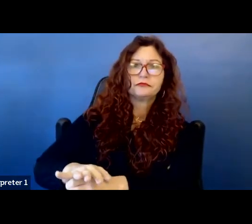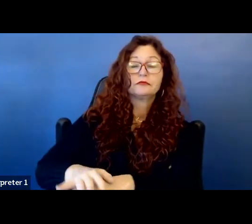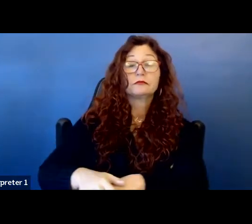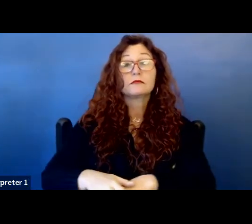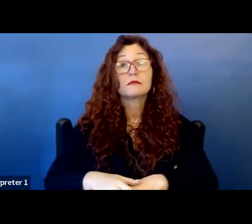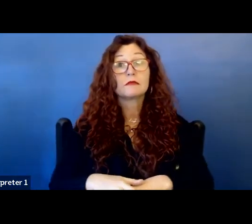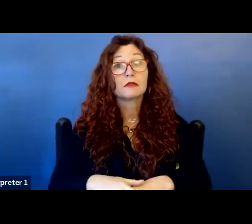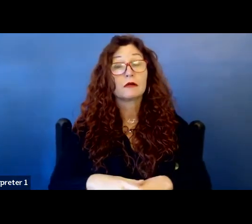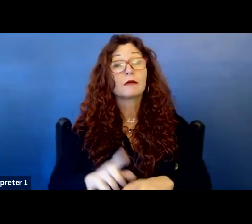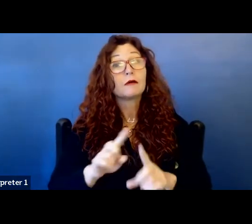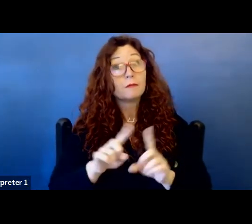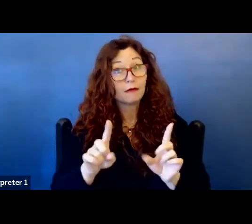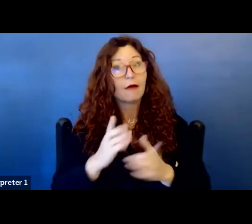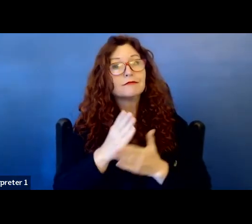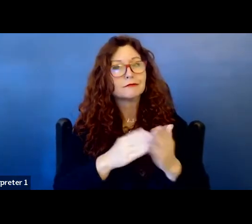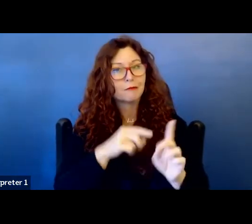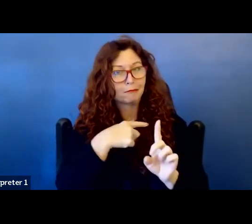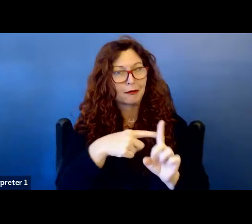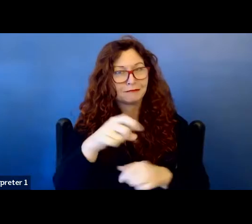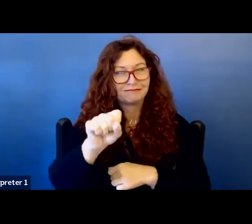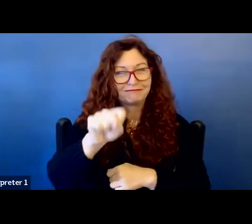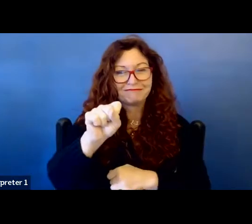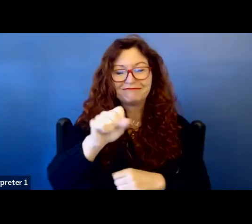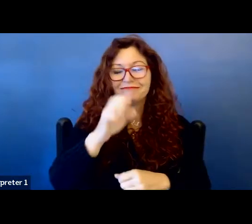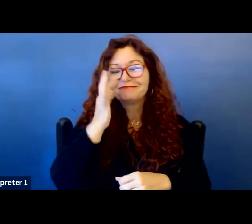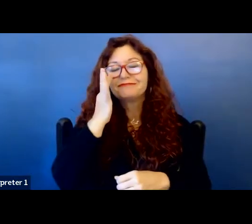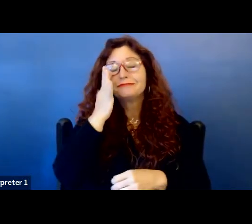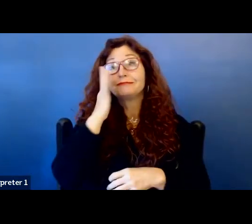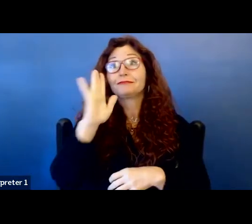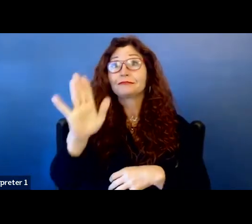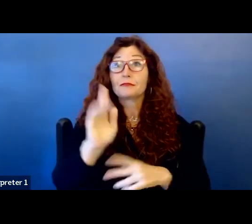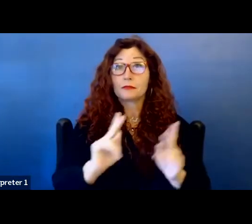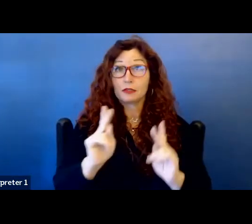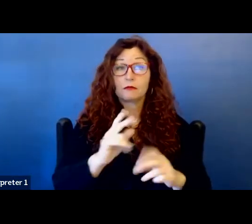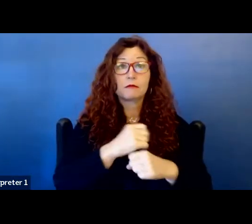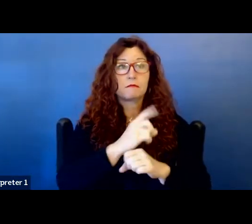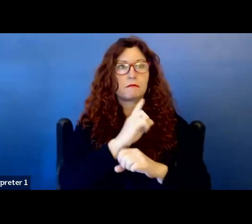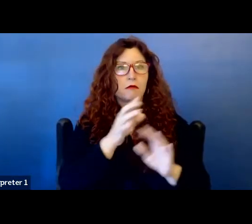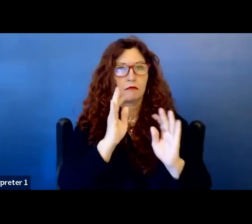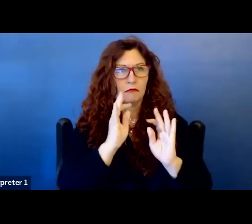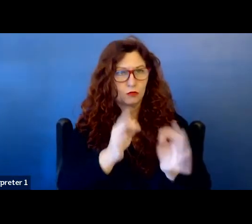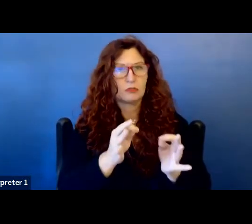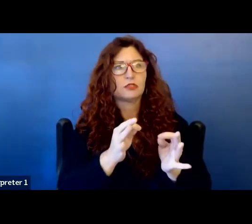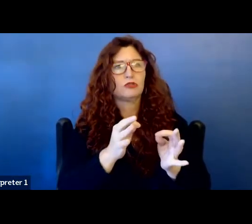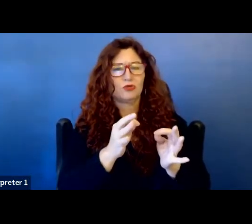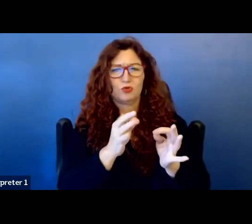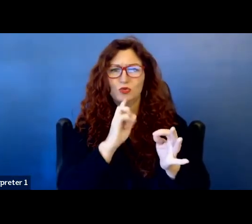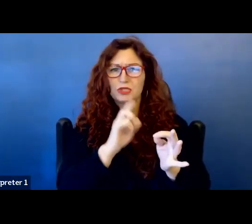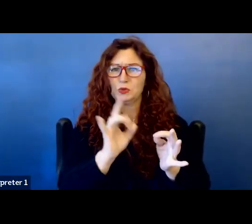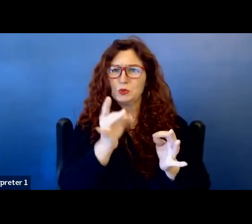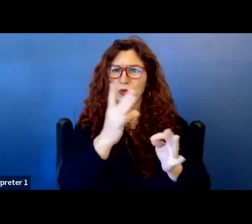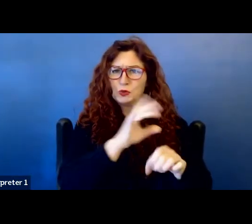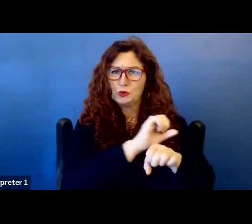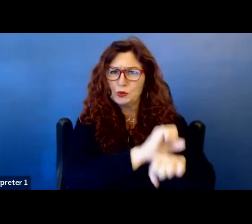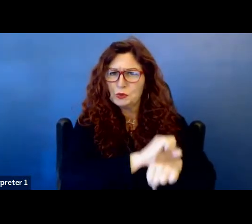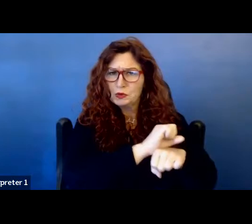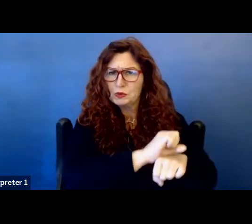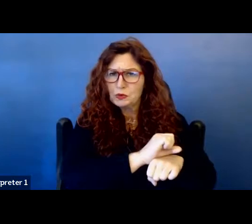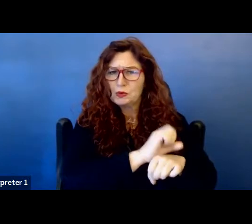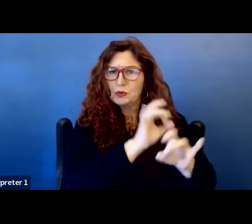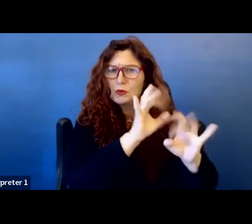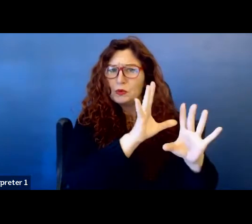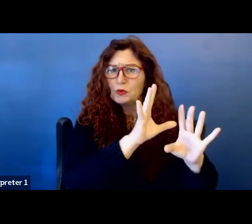wrapped up in this however is that just like choices can be made to shape anti-black policy we can also make choices